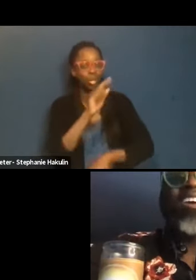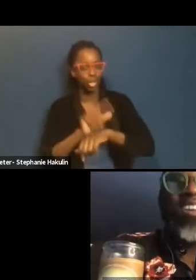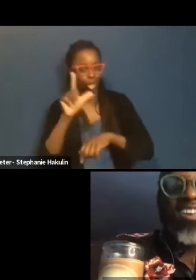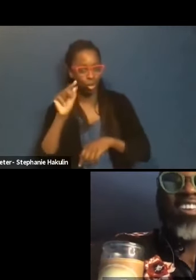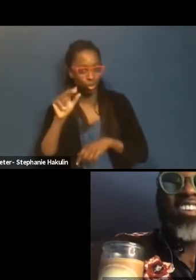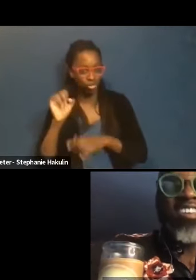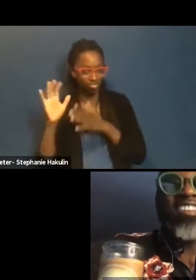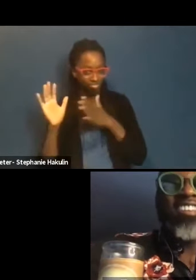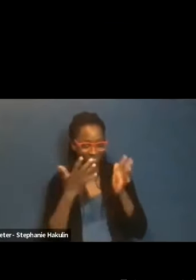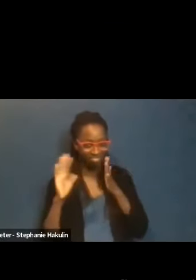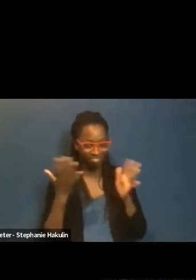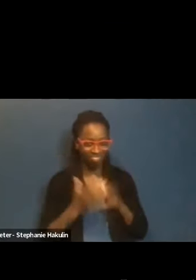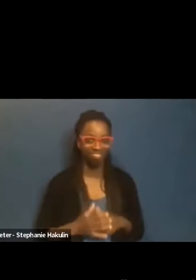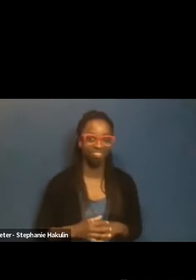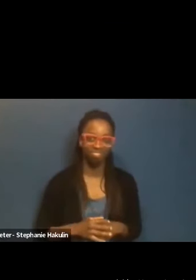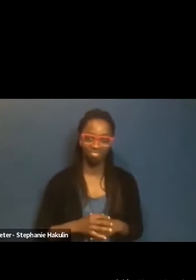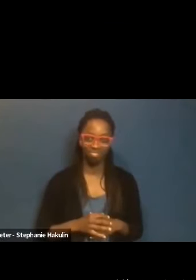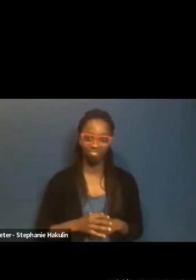Hey.